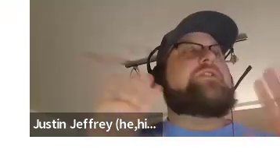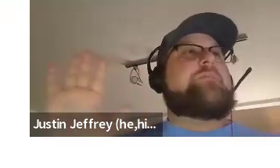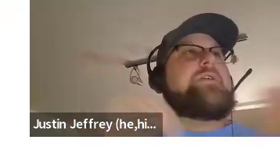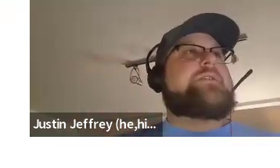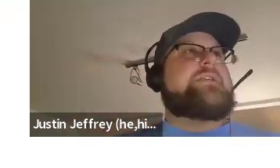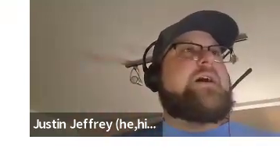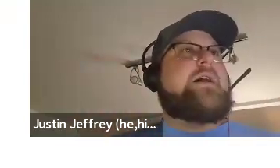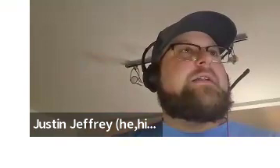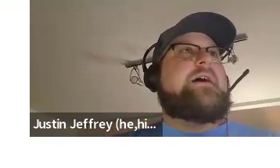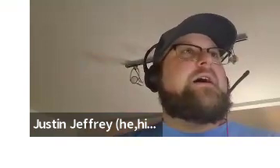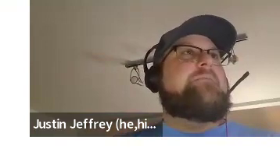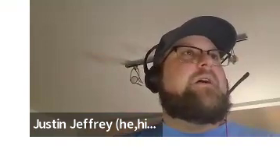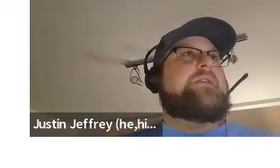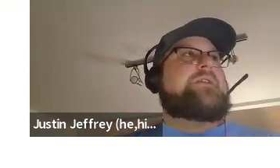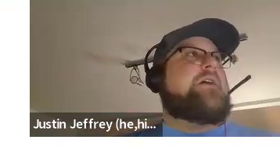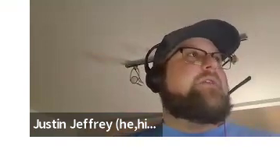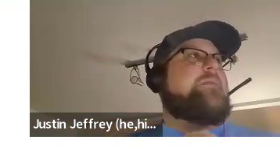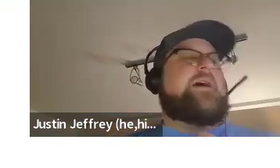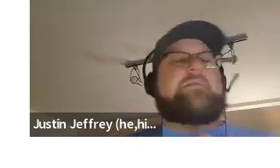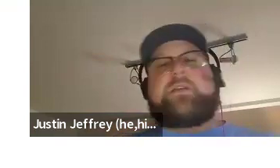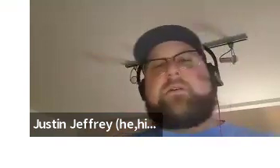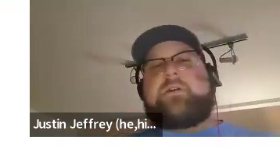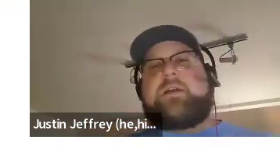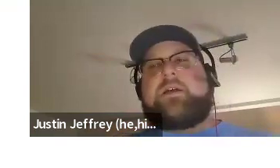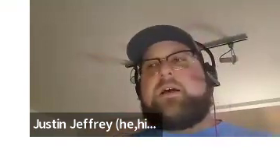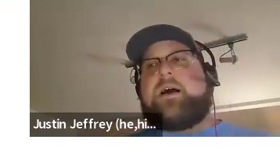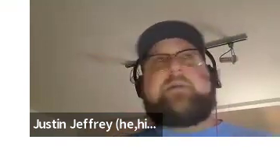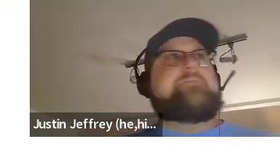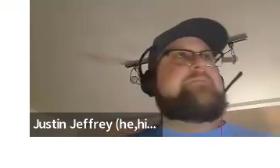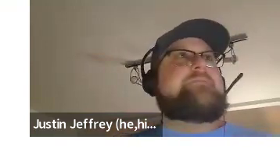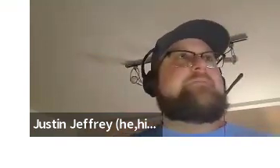thank all the interpreters as well on this call for helping out. So,